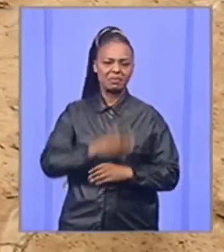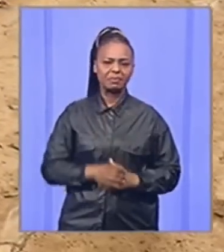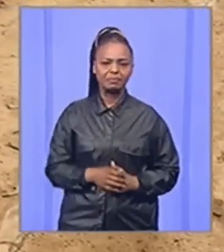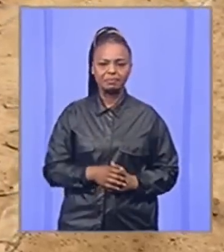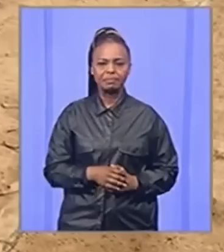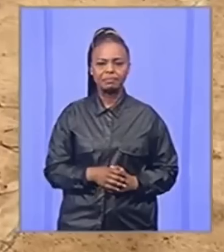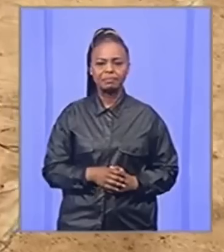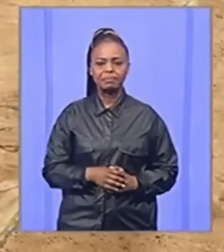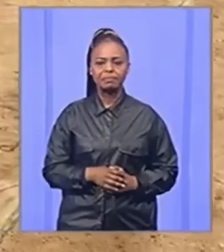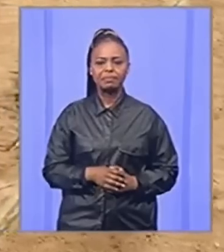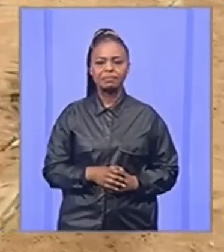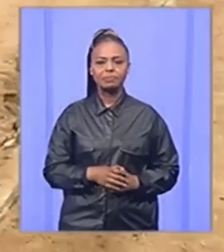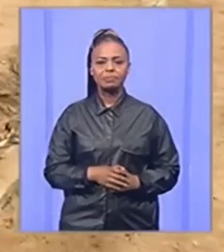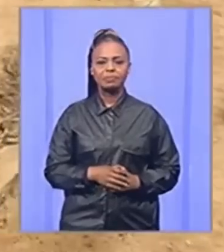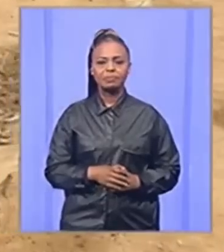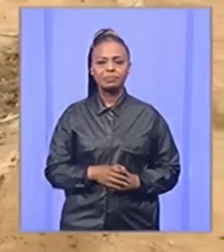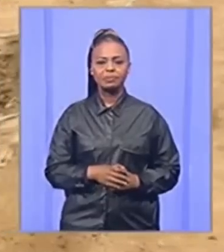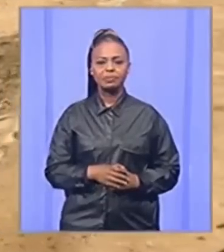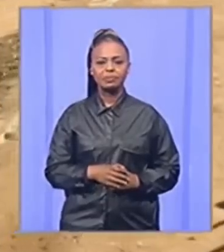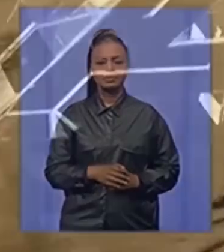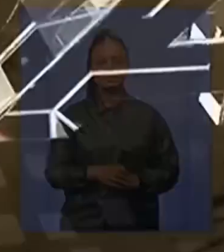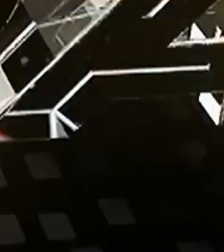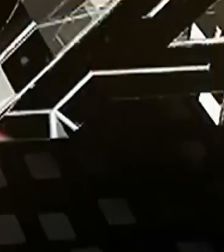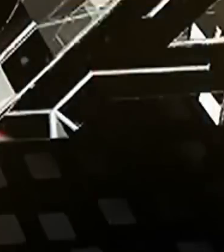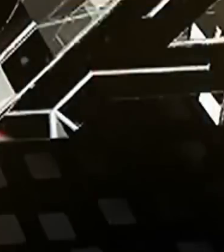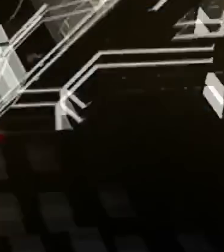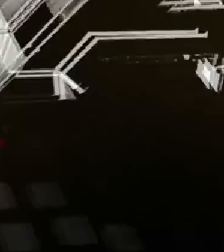tsa SABC, Botlokwa.